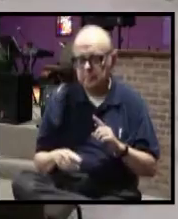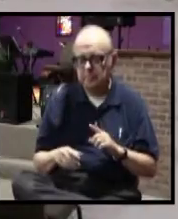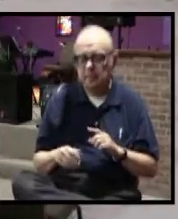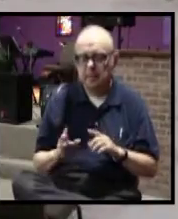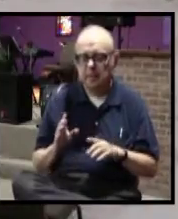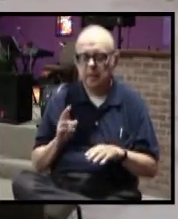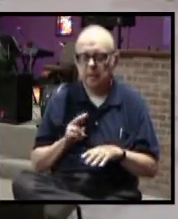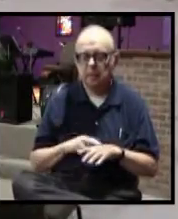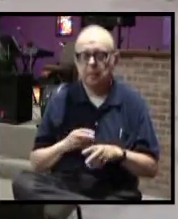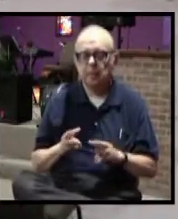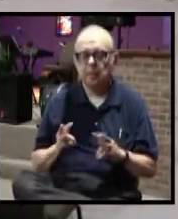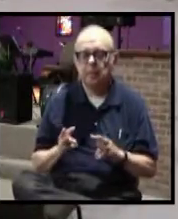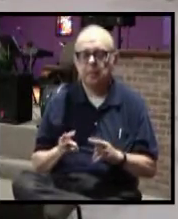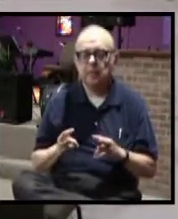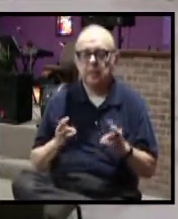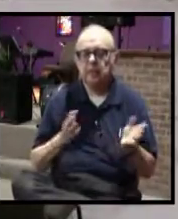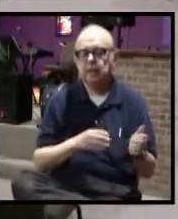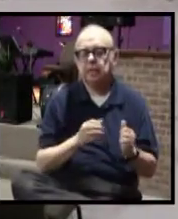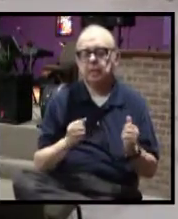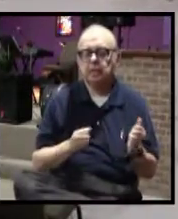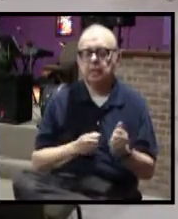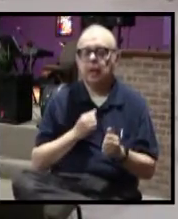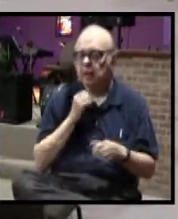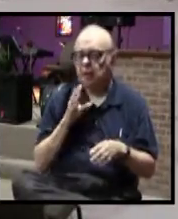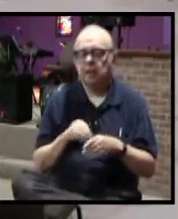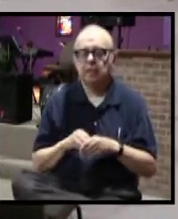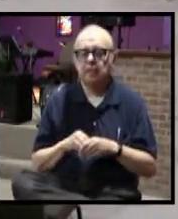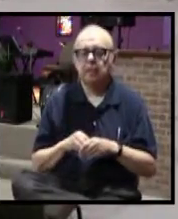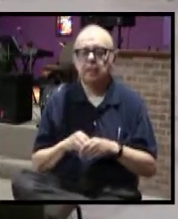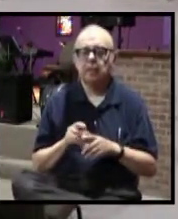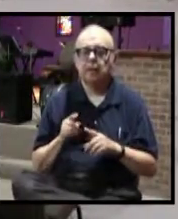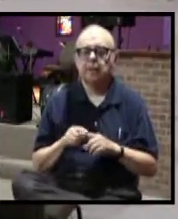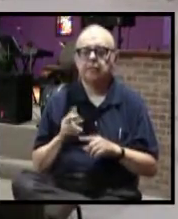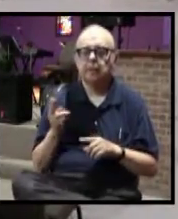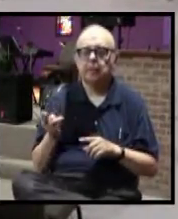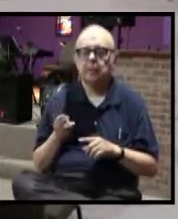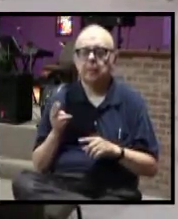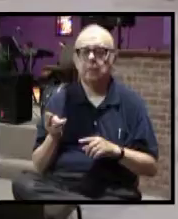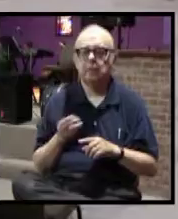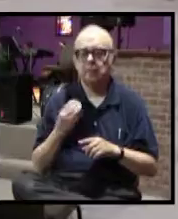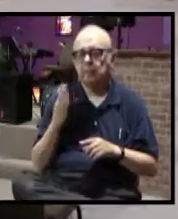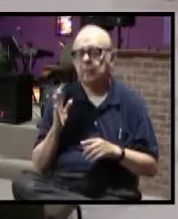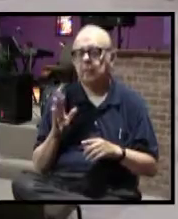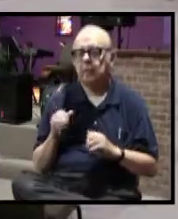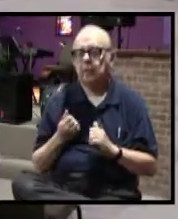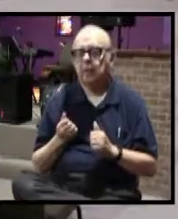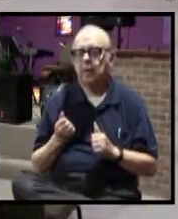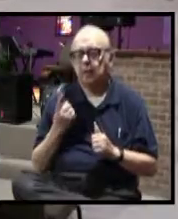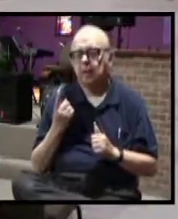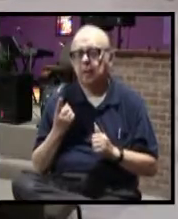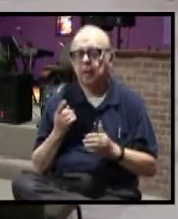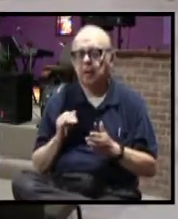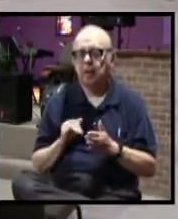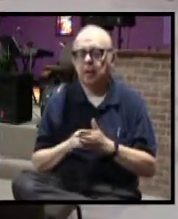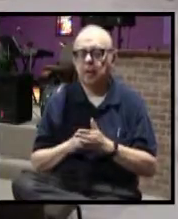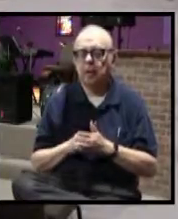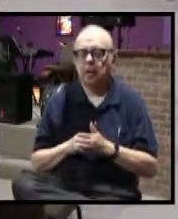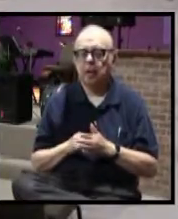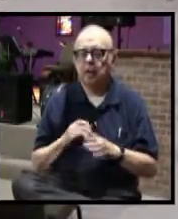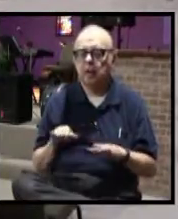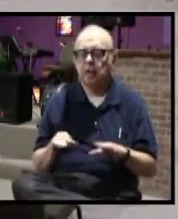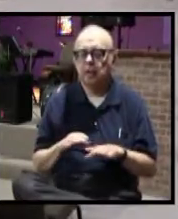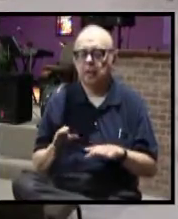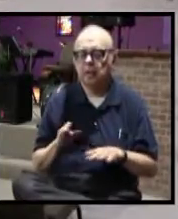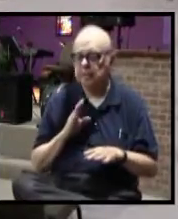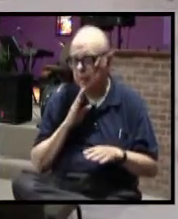because Christopher cannot engage them in a typical way, he gets left behind, excluded. Until Thursday. I didn't know how aware he